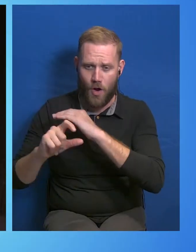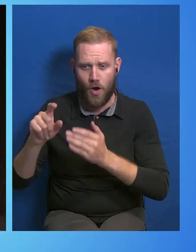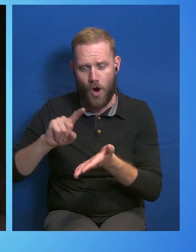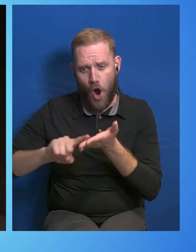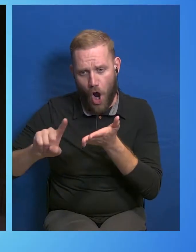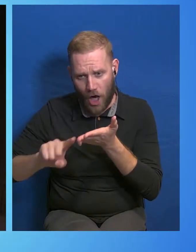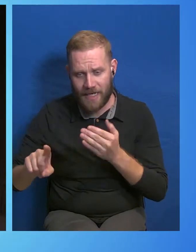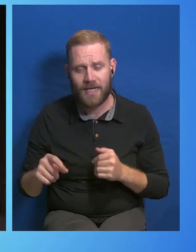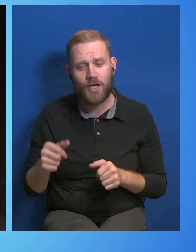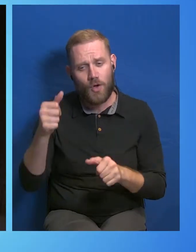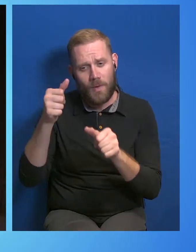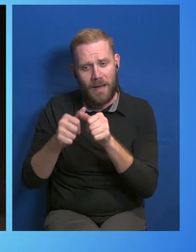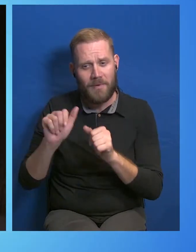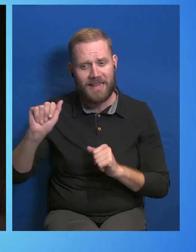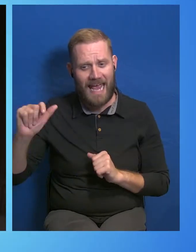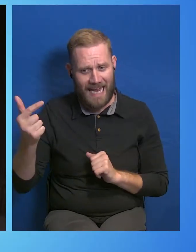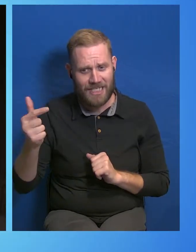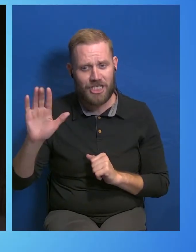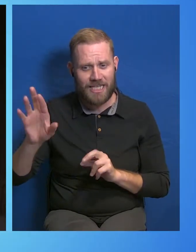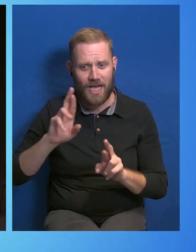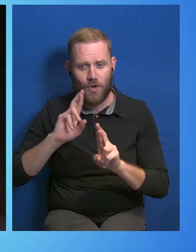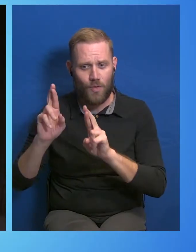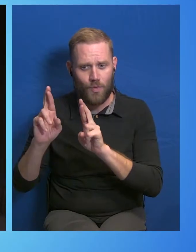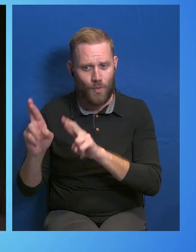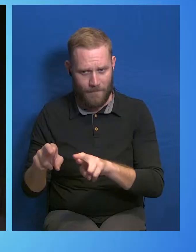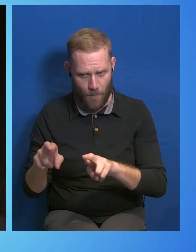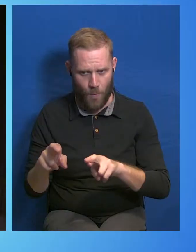the Arizona Auditor General's report